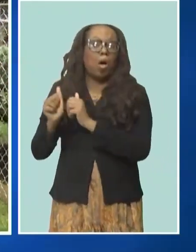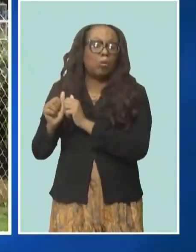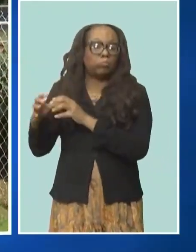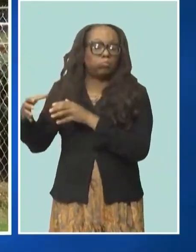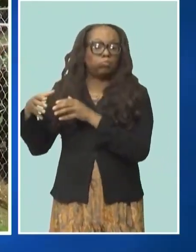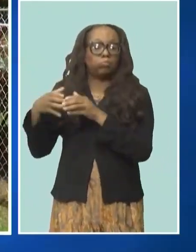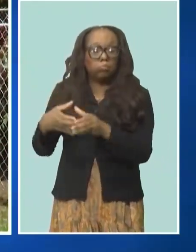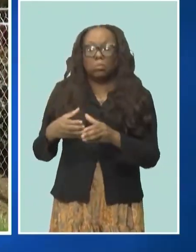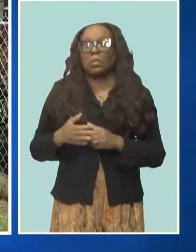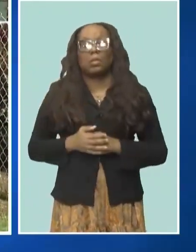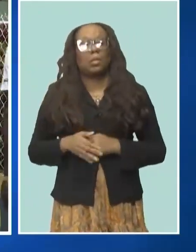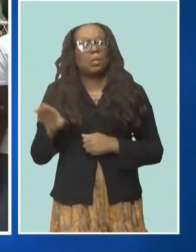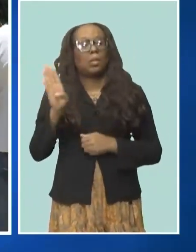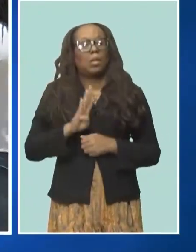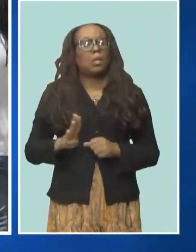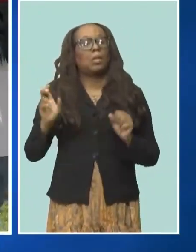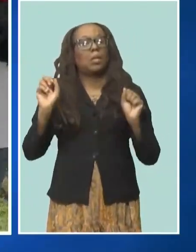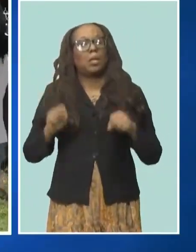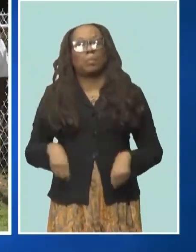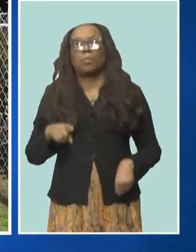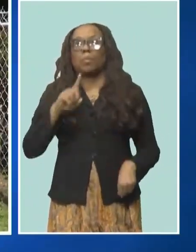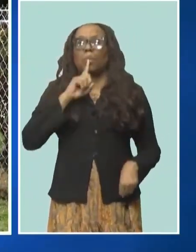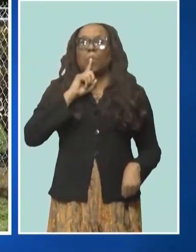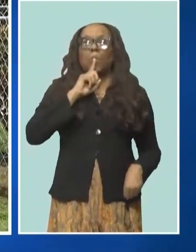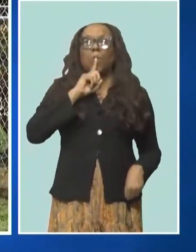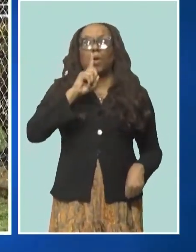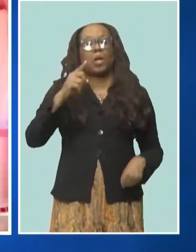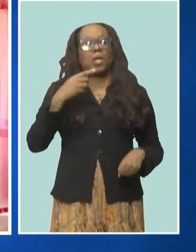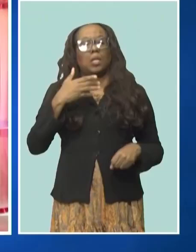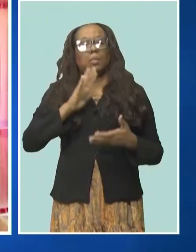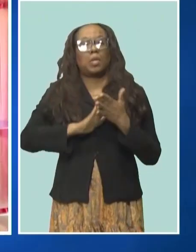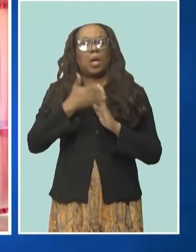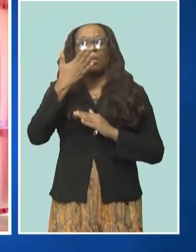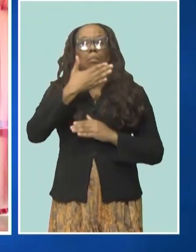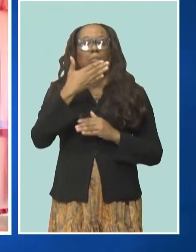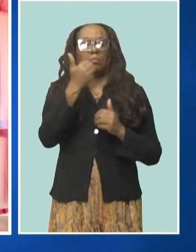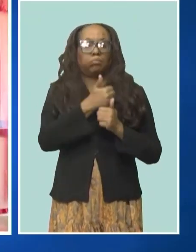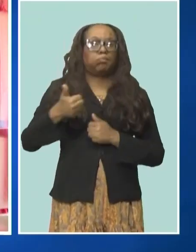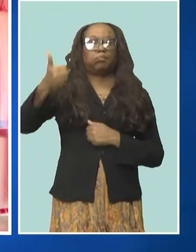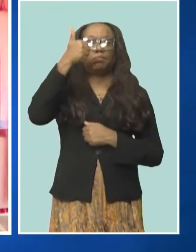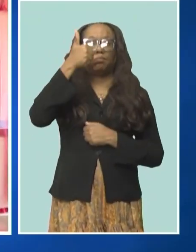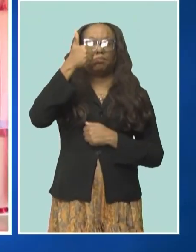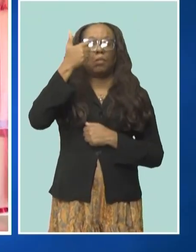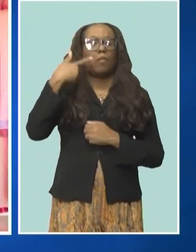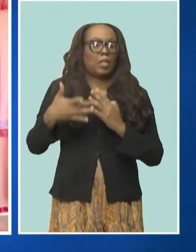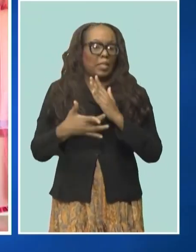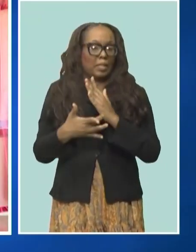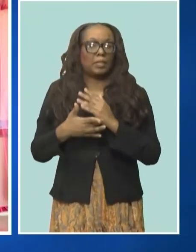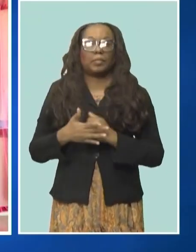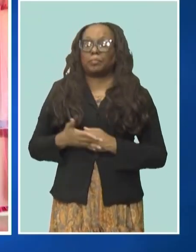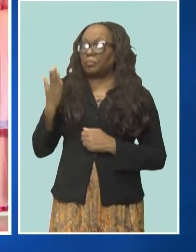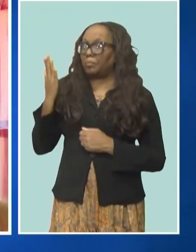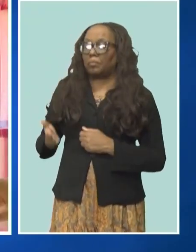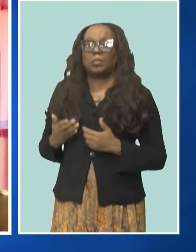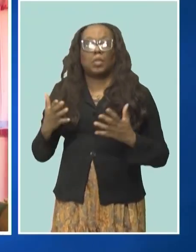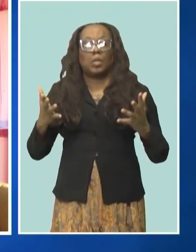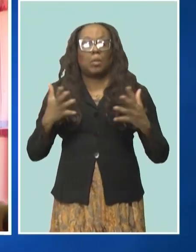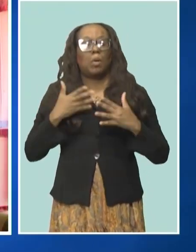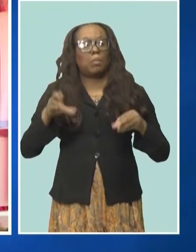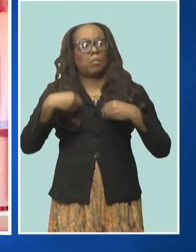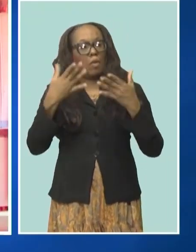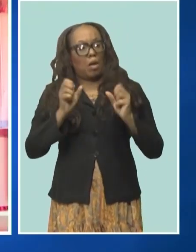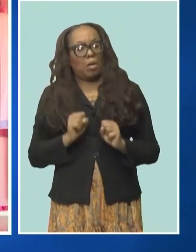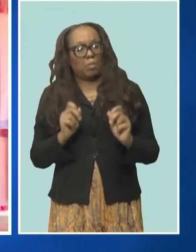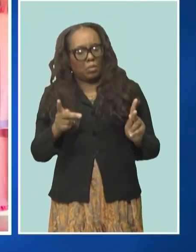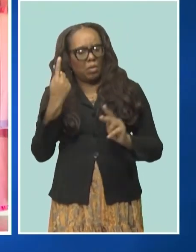said Barbados could be the Silicon Valley of the Caribbean. My campaign is simply this. creating opportunities for our people. And this, of course, is